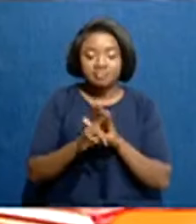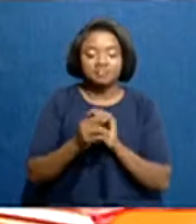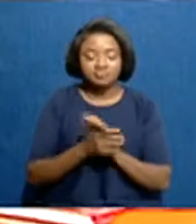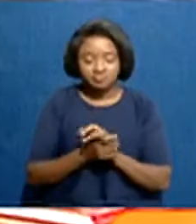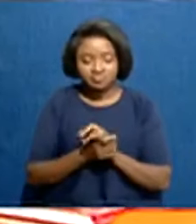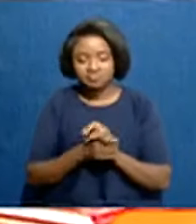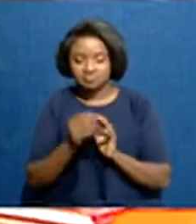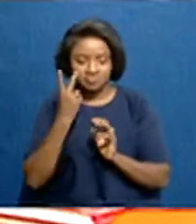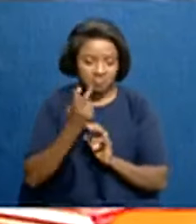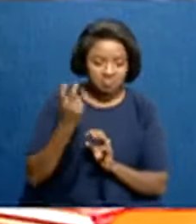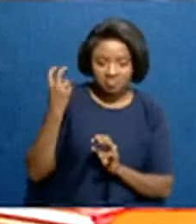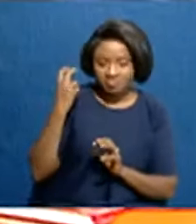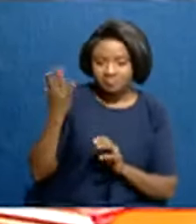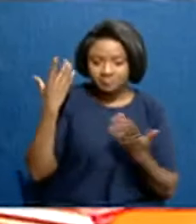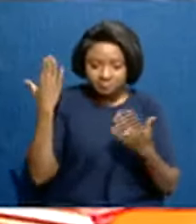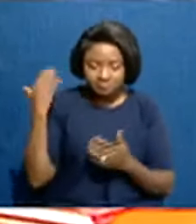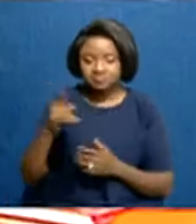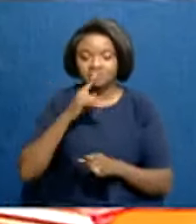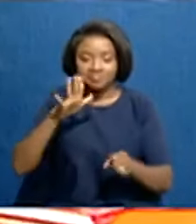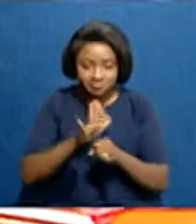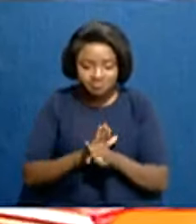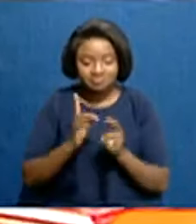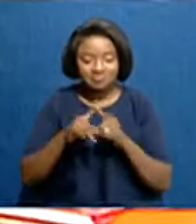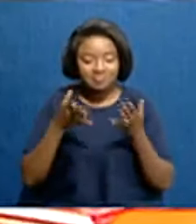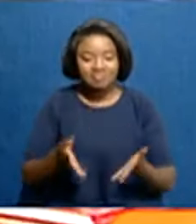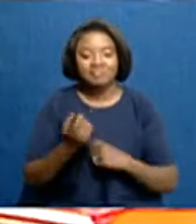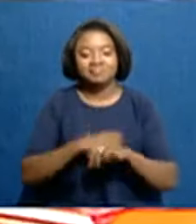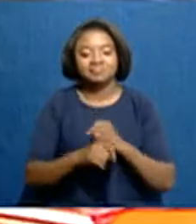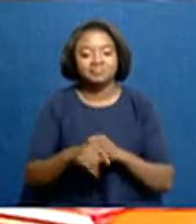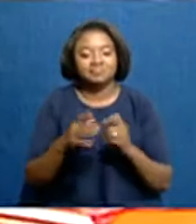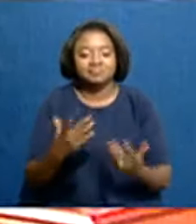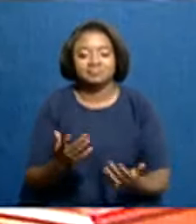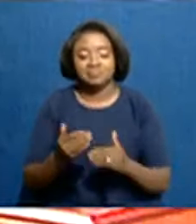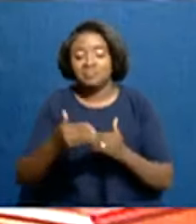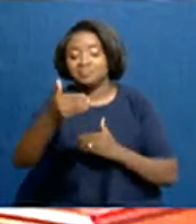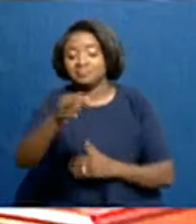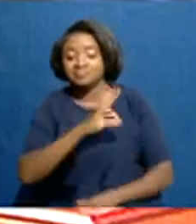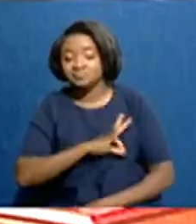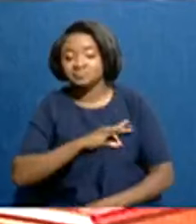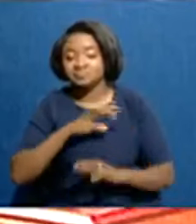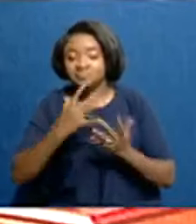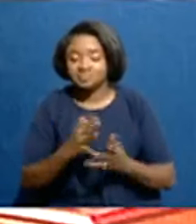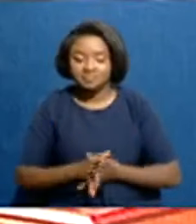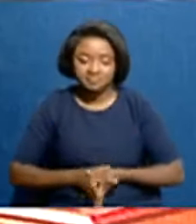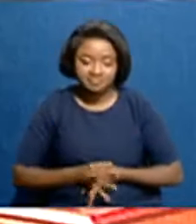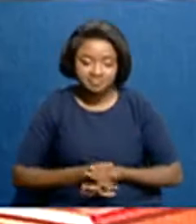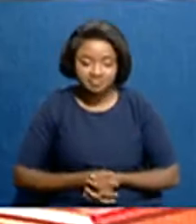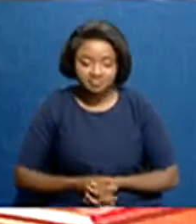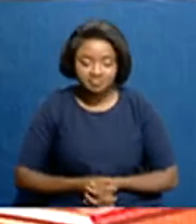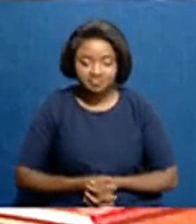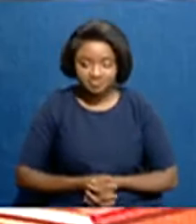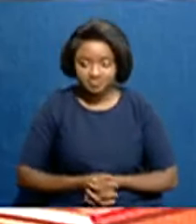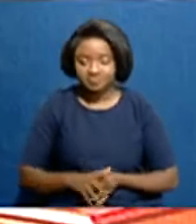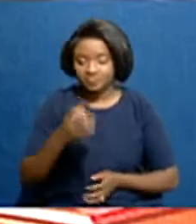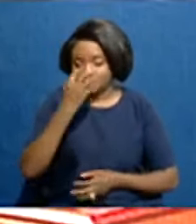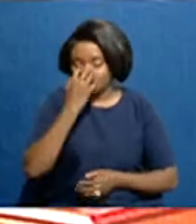Abdulkadir looks back at the pledge, the reality, and supposed executive judiciary agreement that President